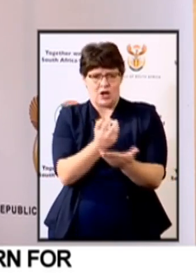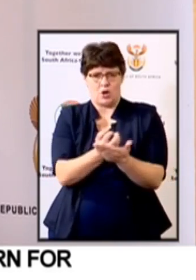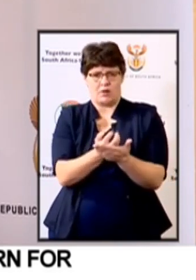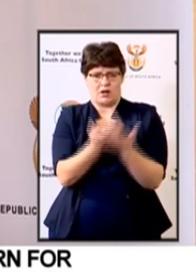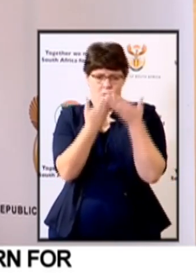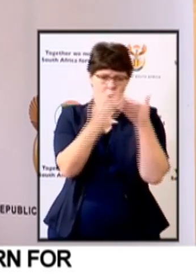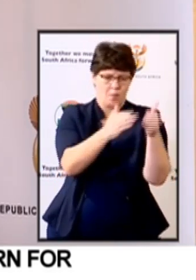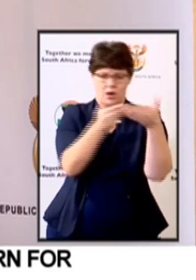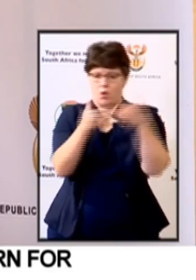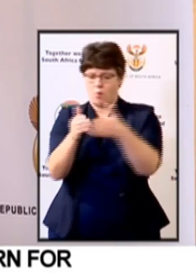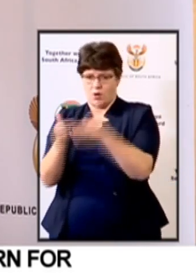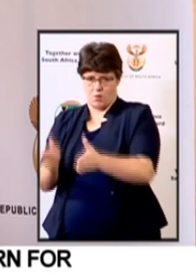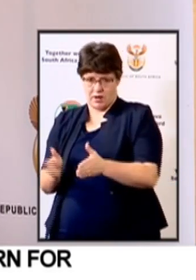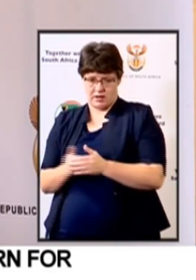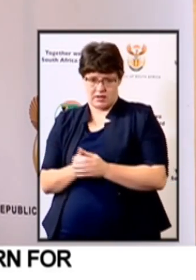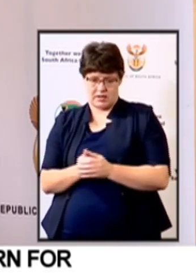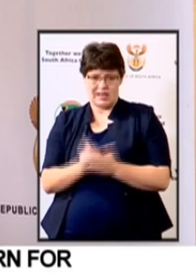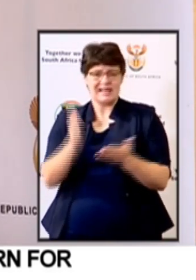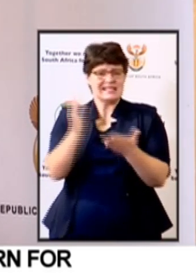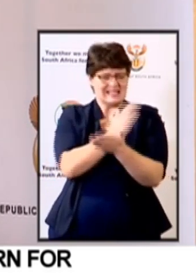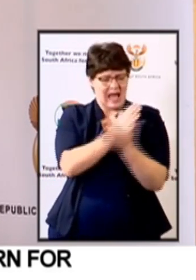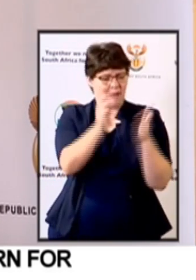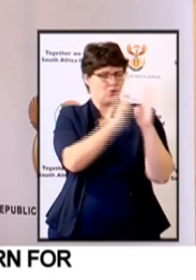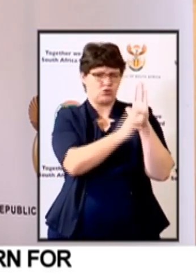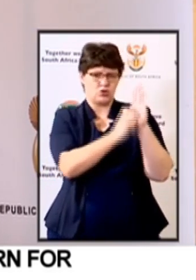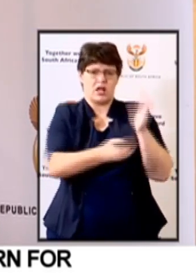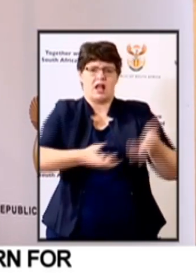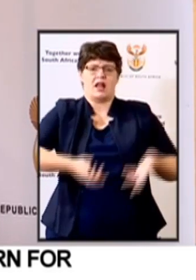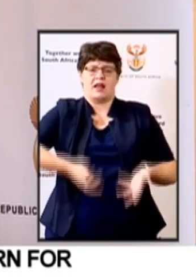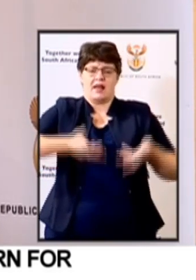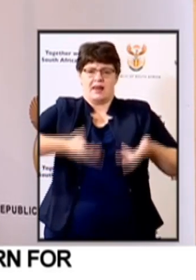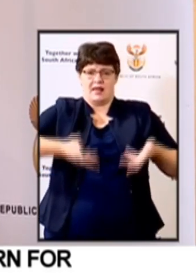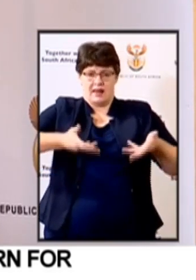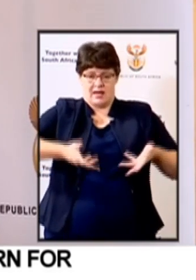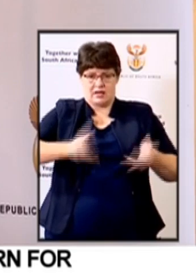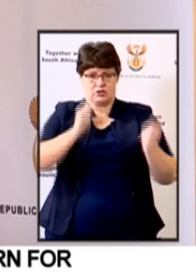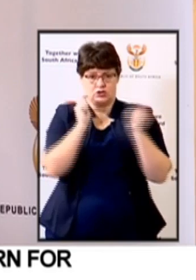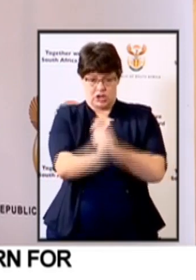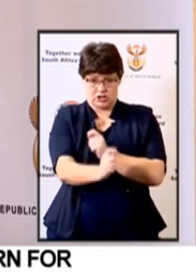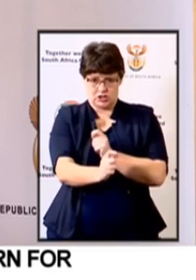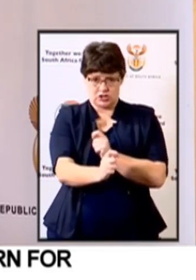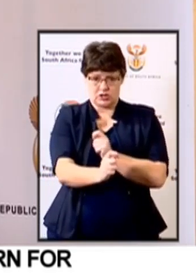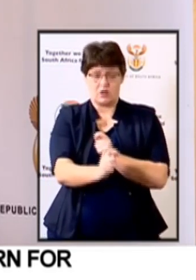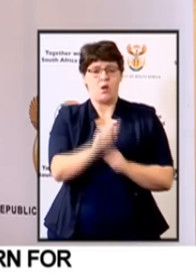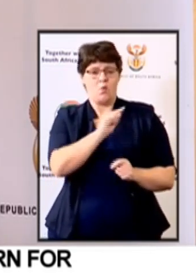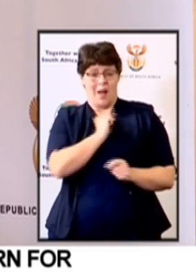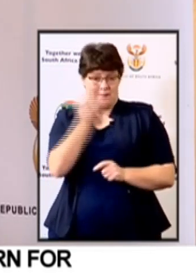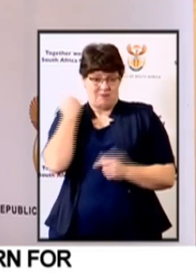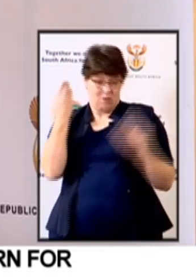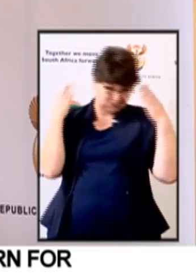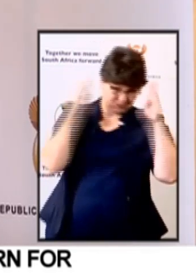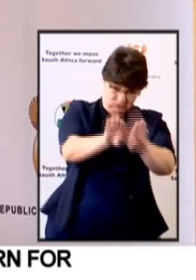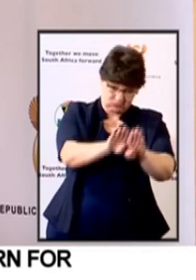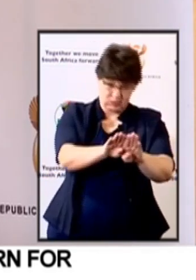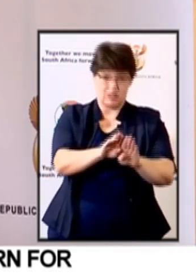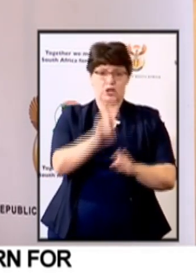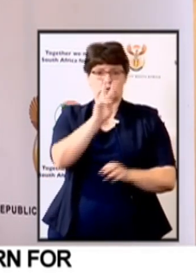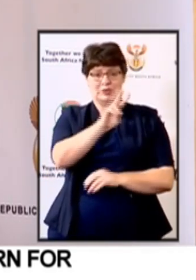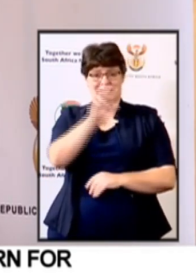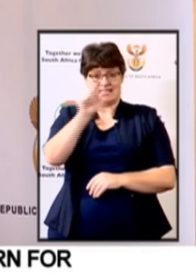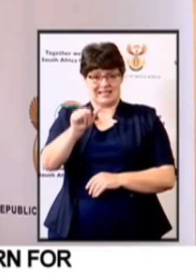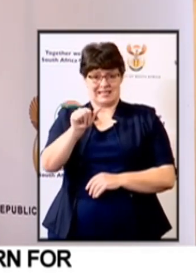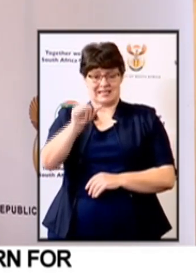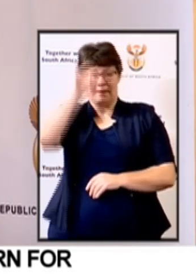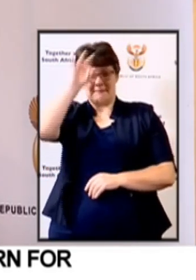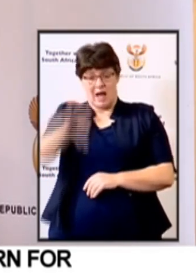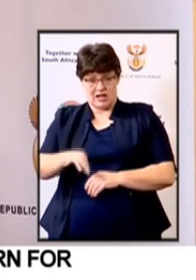phases, easing some of the restrictions effected during national lockdown placed on the 26th